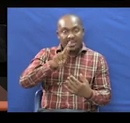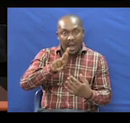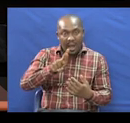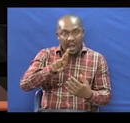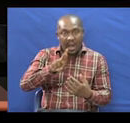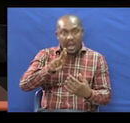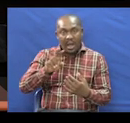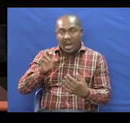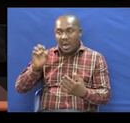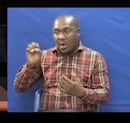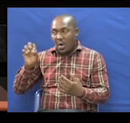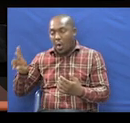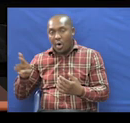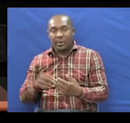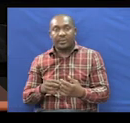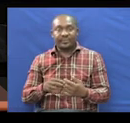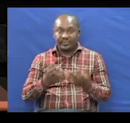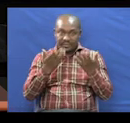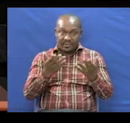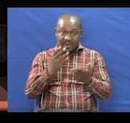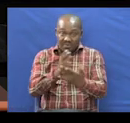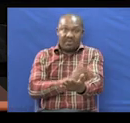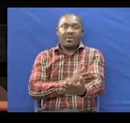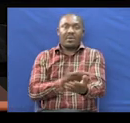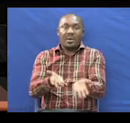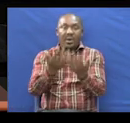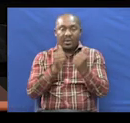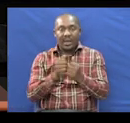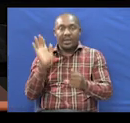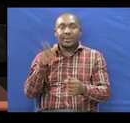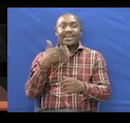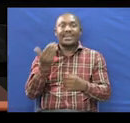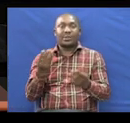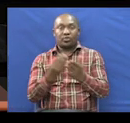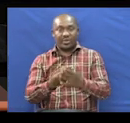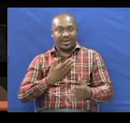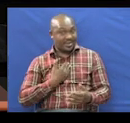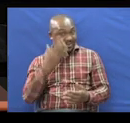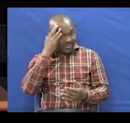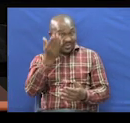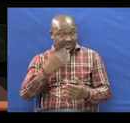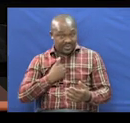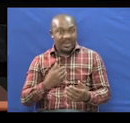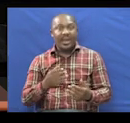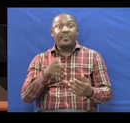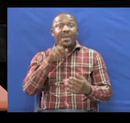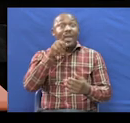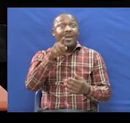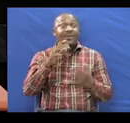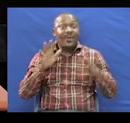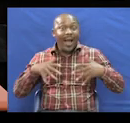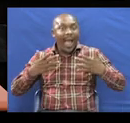me. You know I like singing very much. Let us sing together. If you are